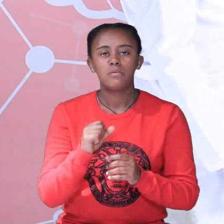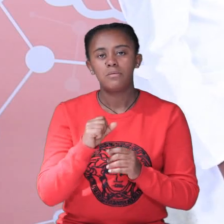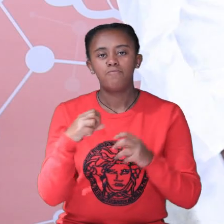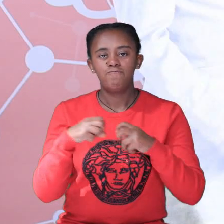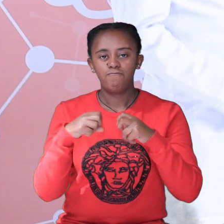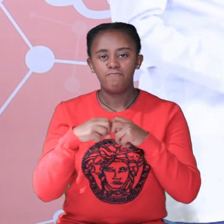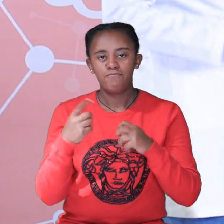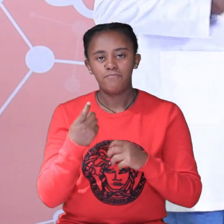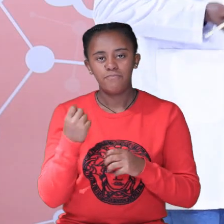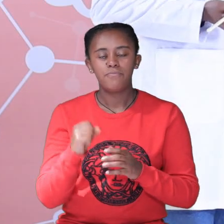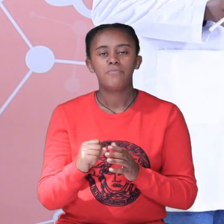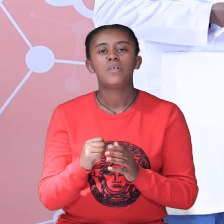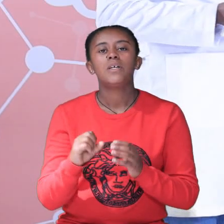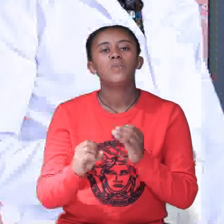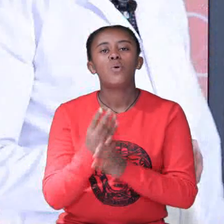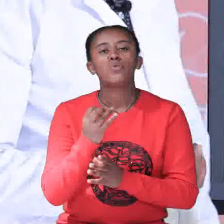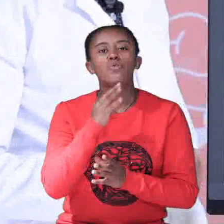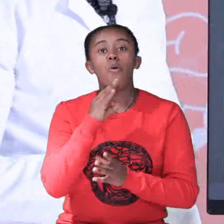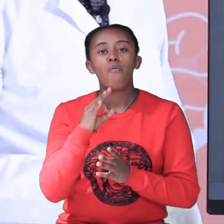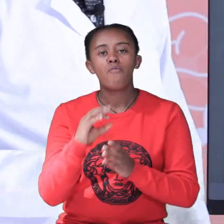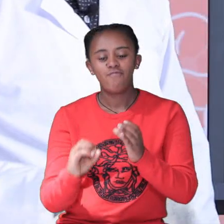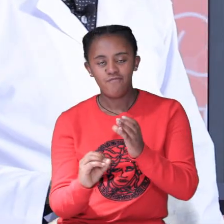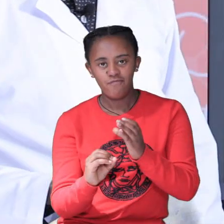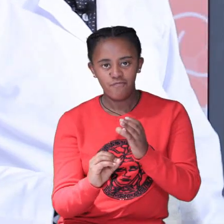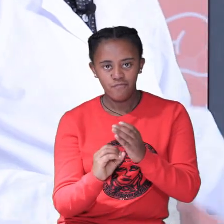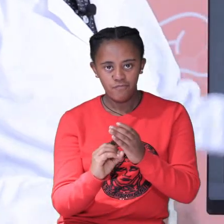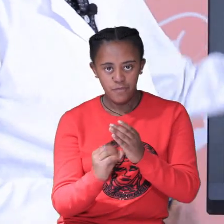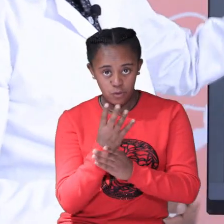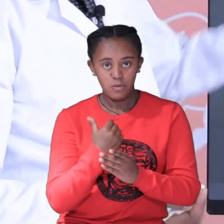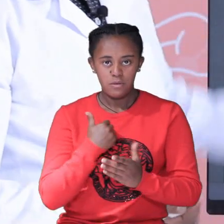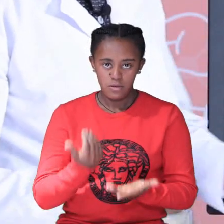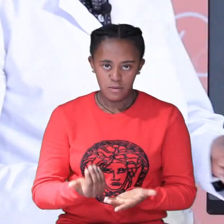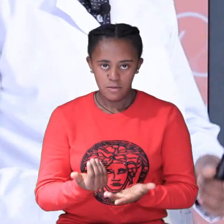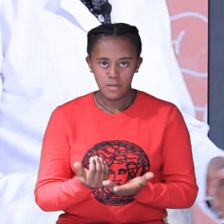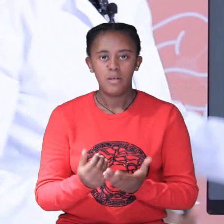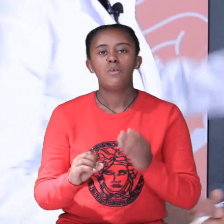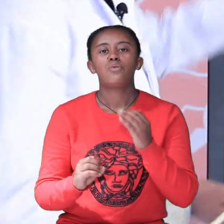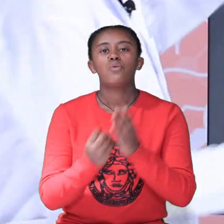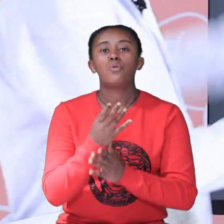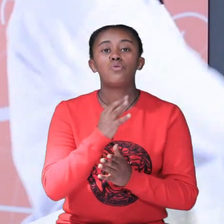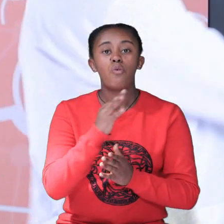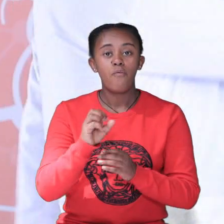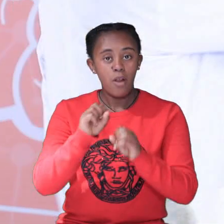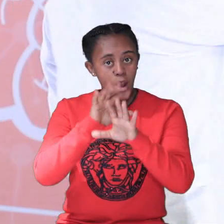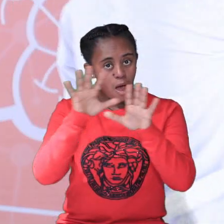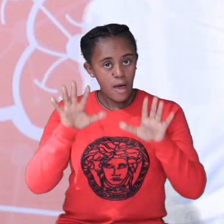And also sources of lights. Light have a source, so the sources of lights are